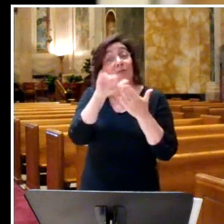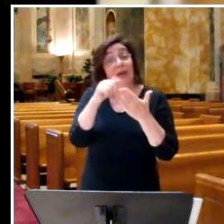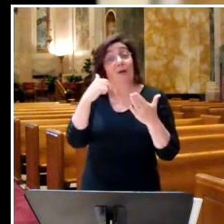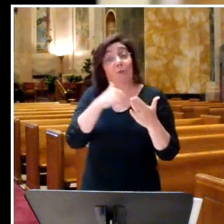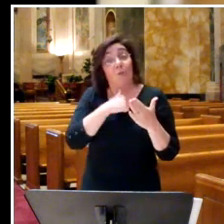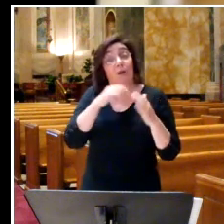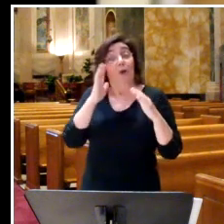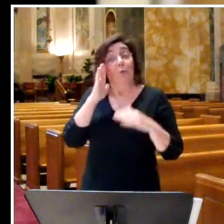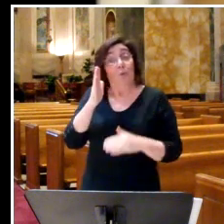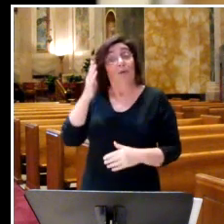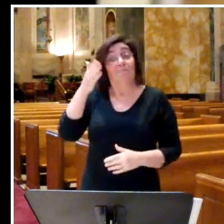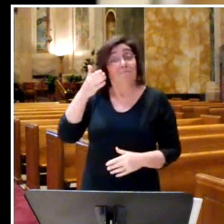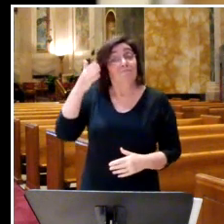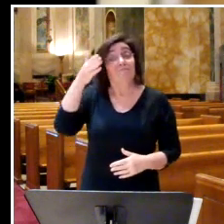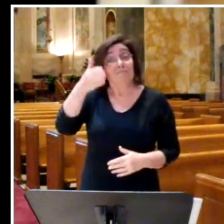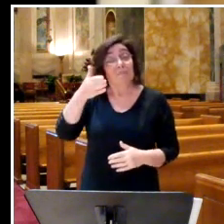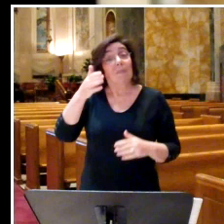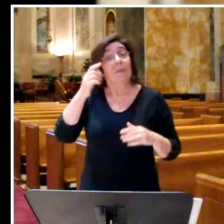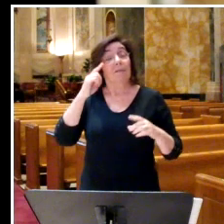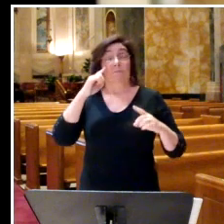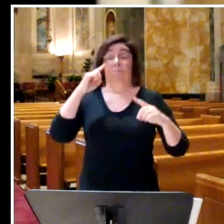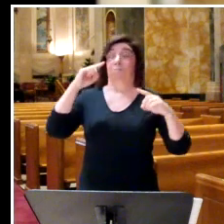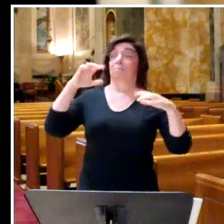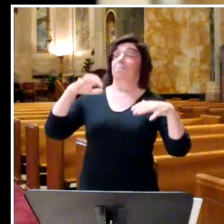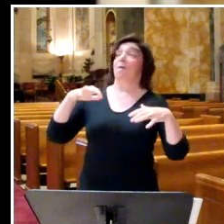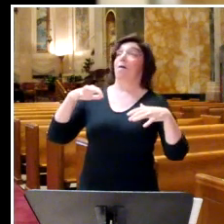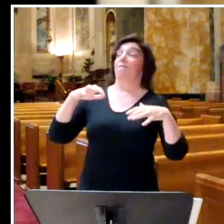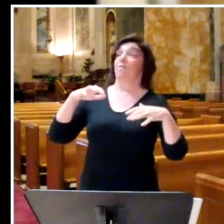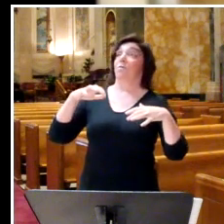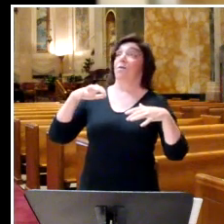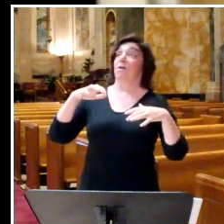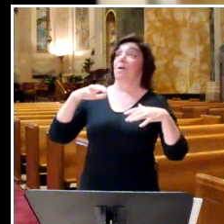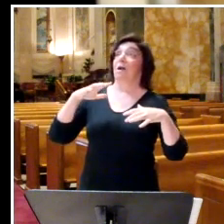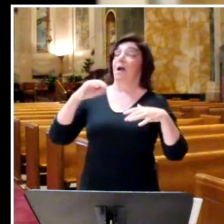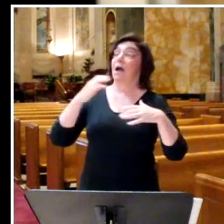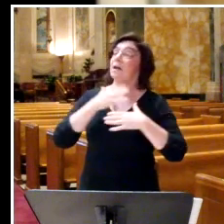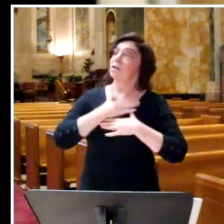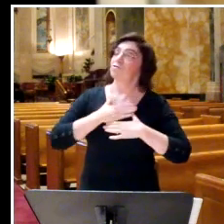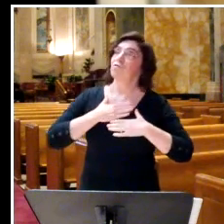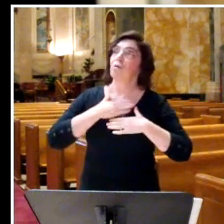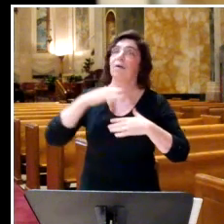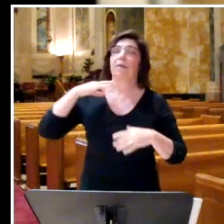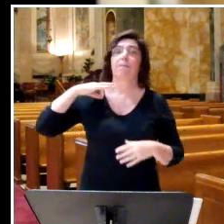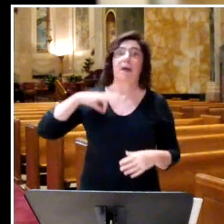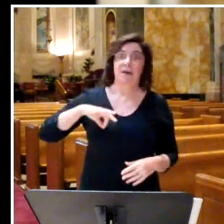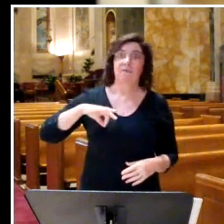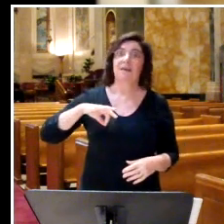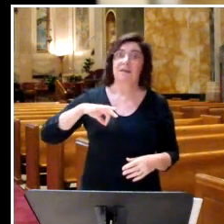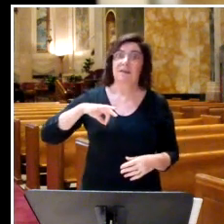eventually be able to marvel at and to enjoy